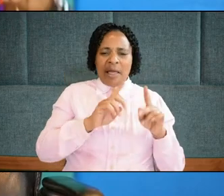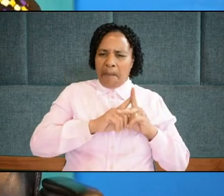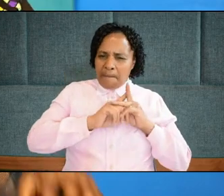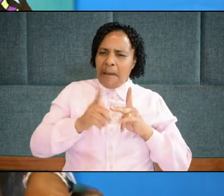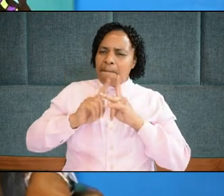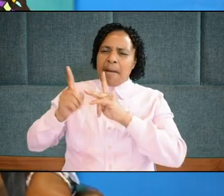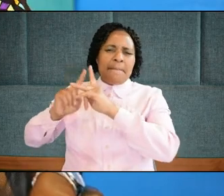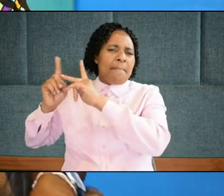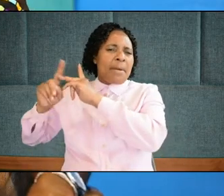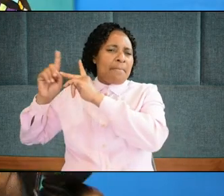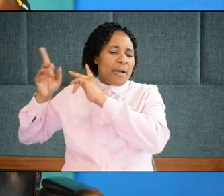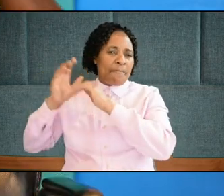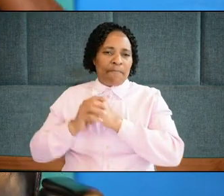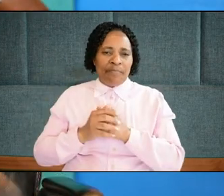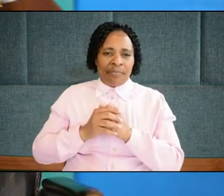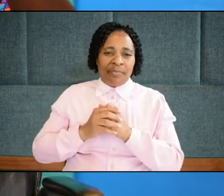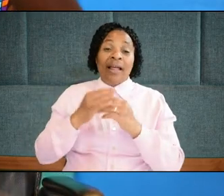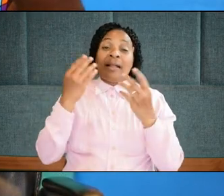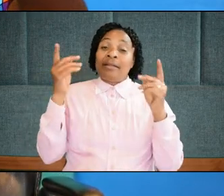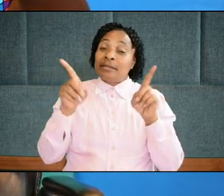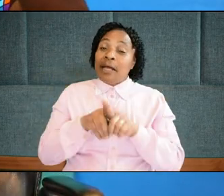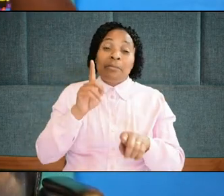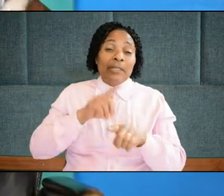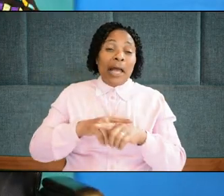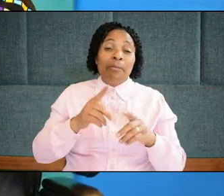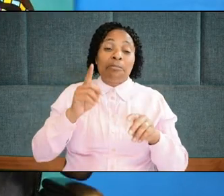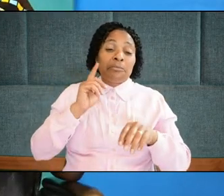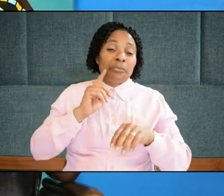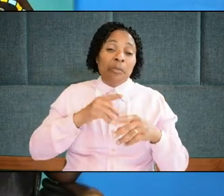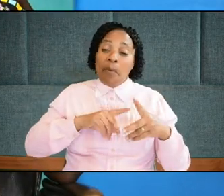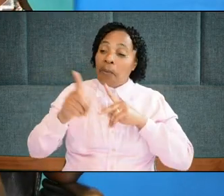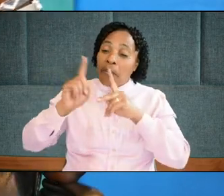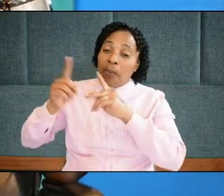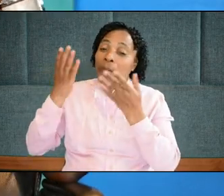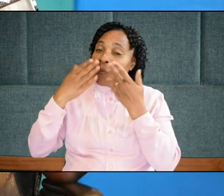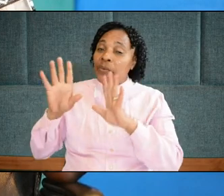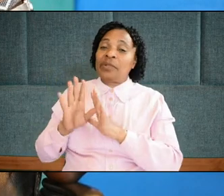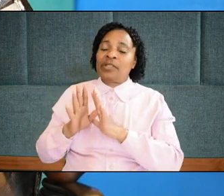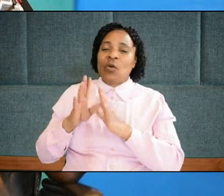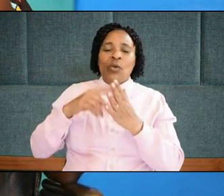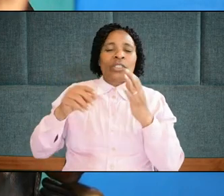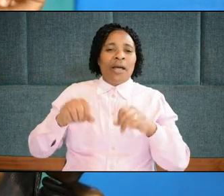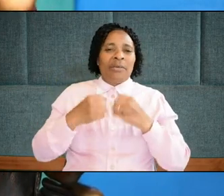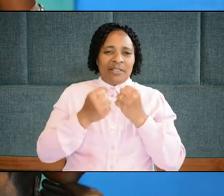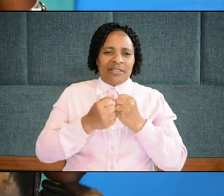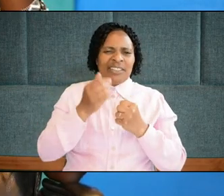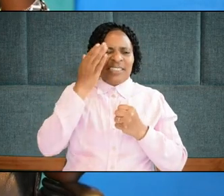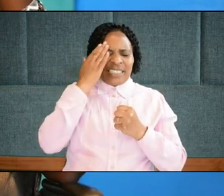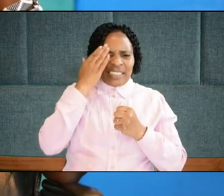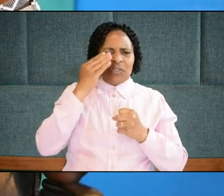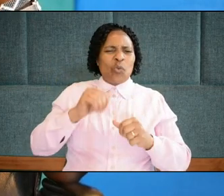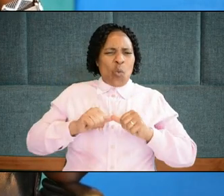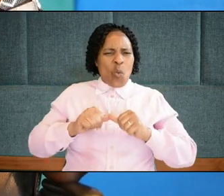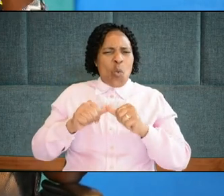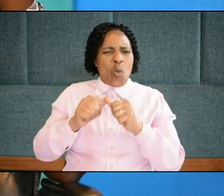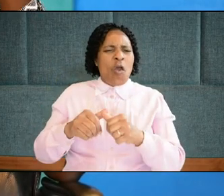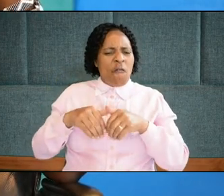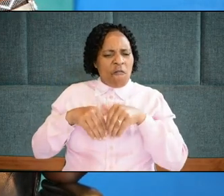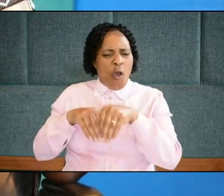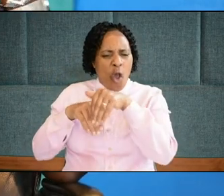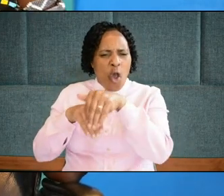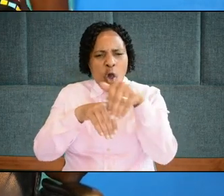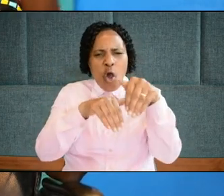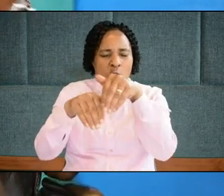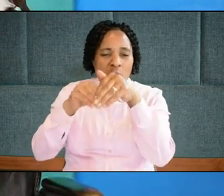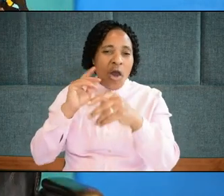fled. But now, even if they had fled, what happened is that the Israelites still pursued them. They pursued